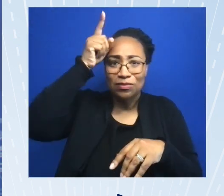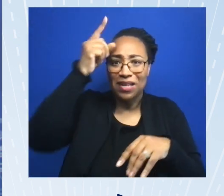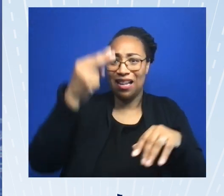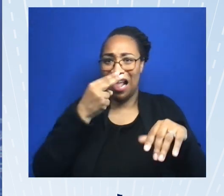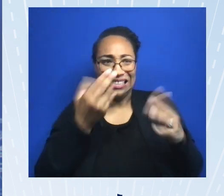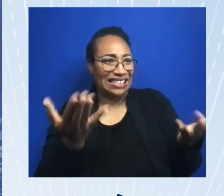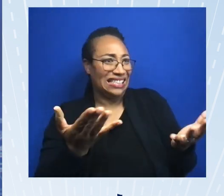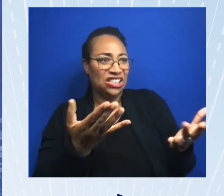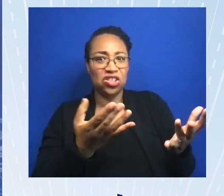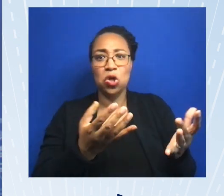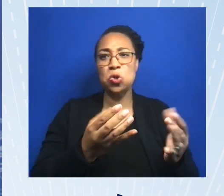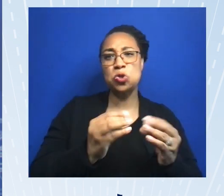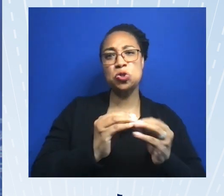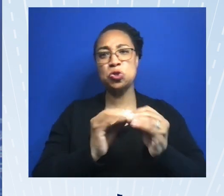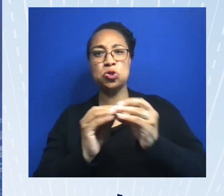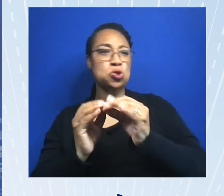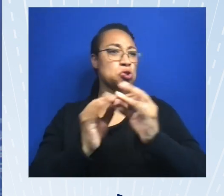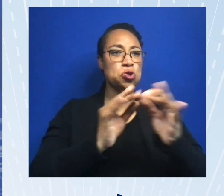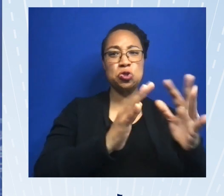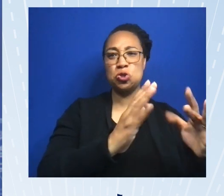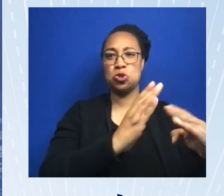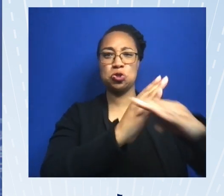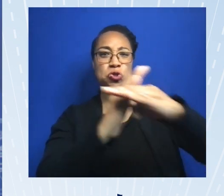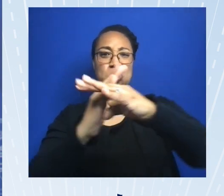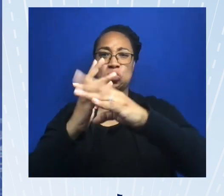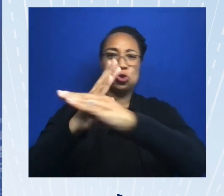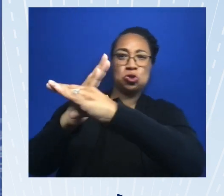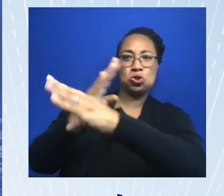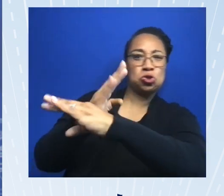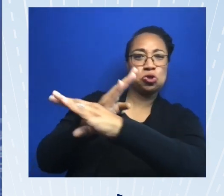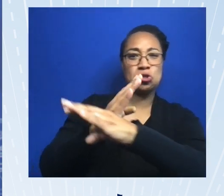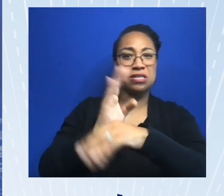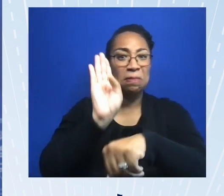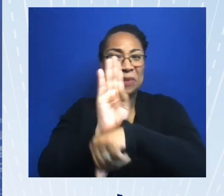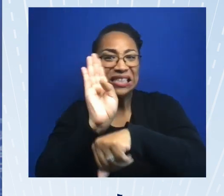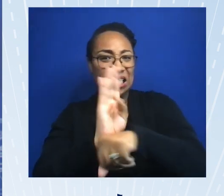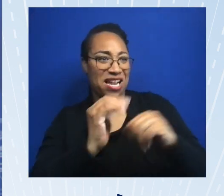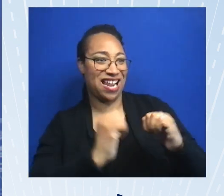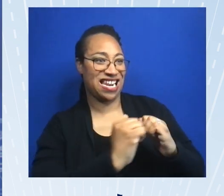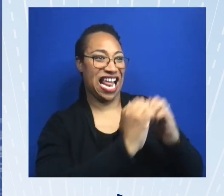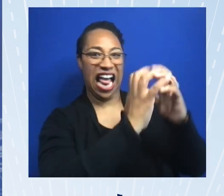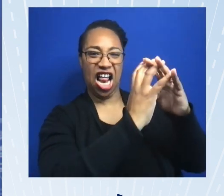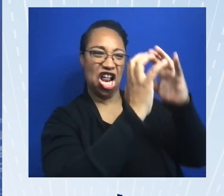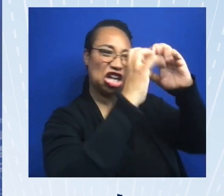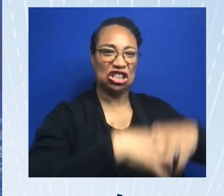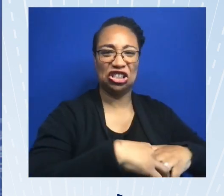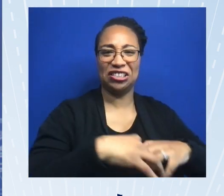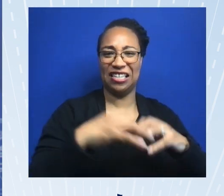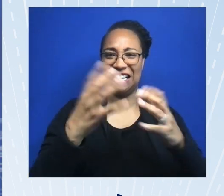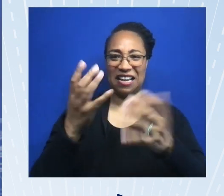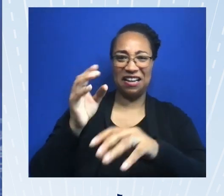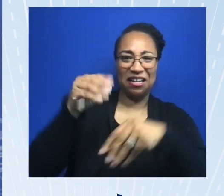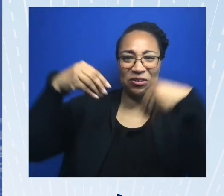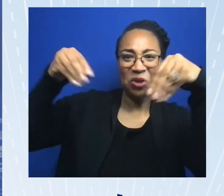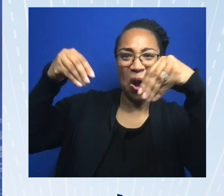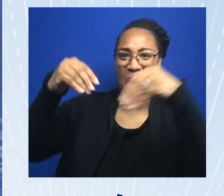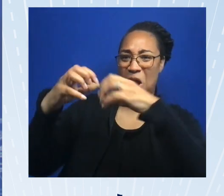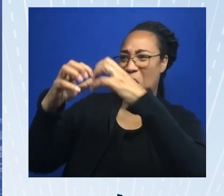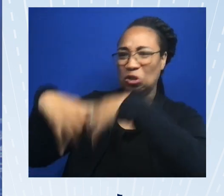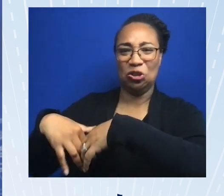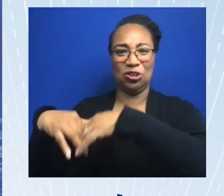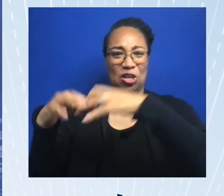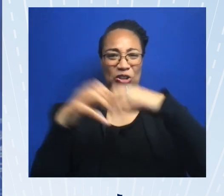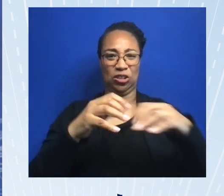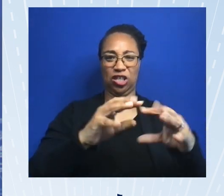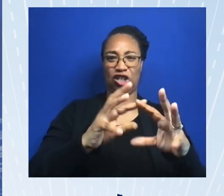in concentration camps was met with rejection and inhumanity. Even though a year later, when London was being